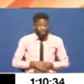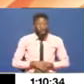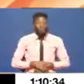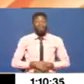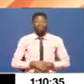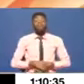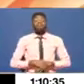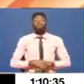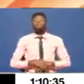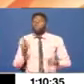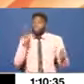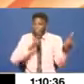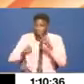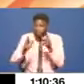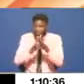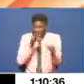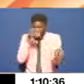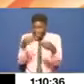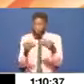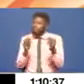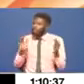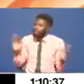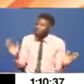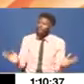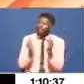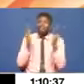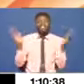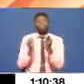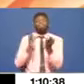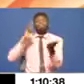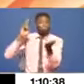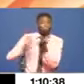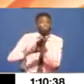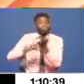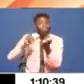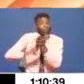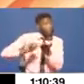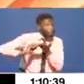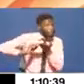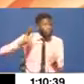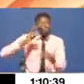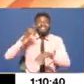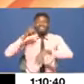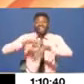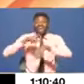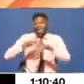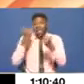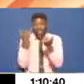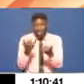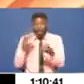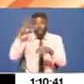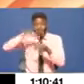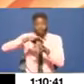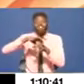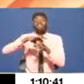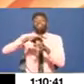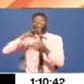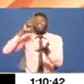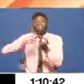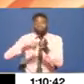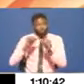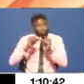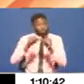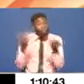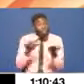being urged to register in large numbers in the ongoing voter registration exercise in Mombasa. Addressing a section of people living